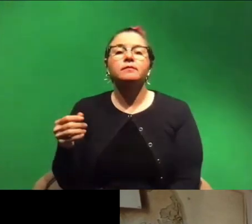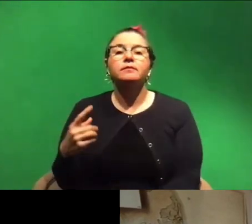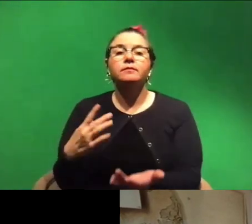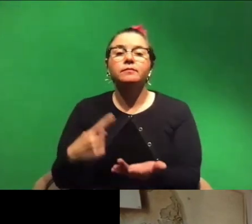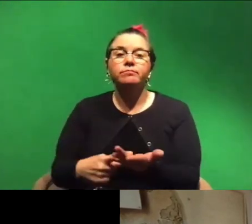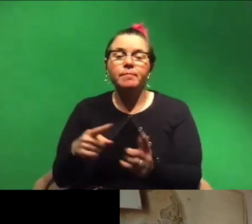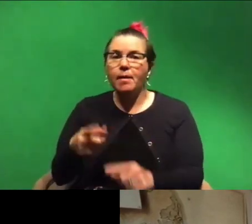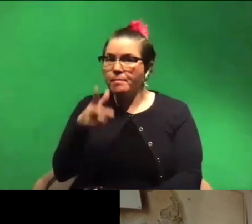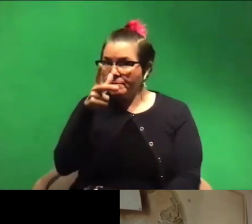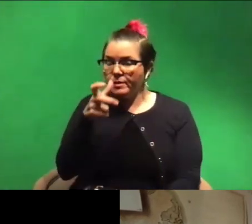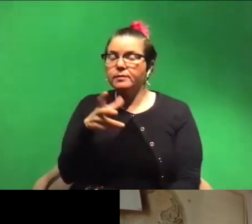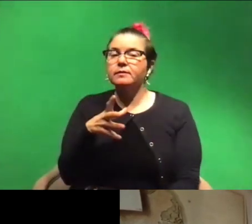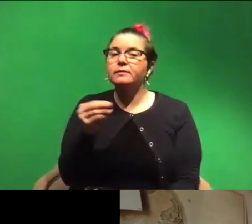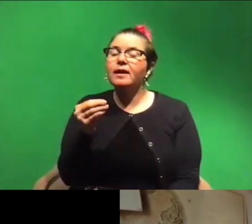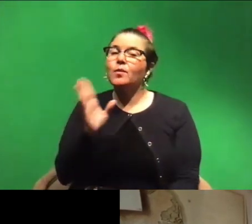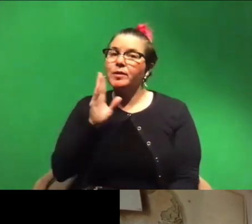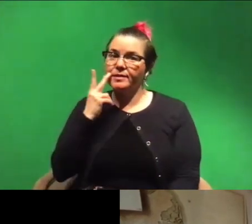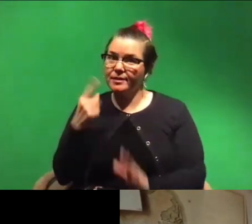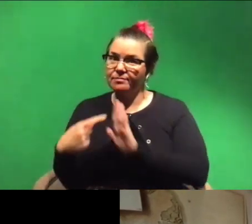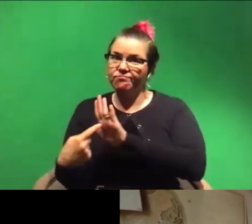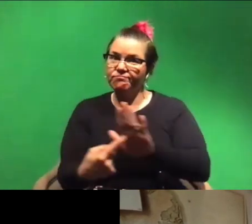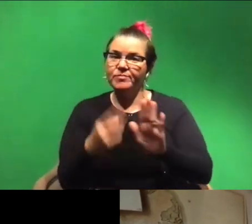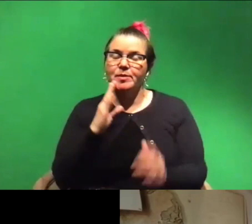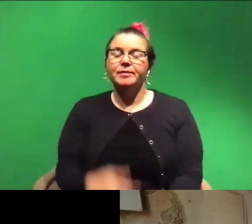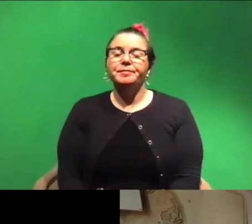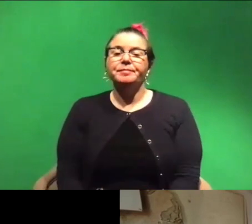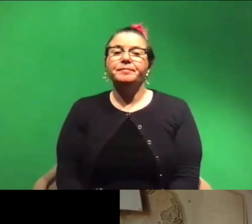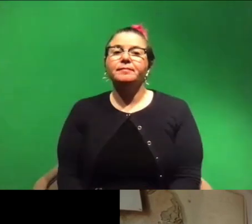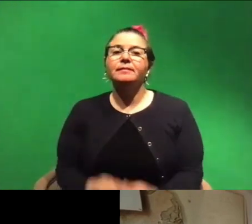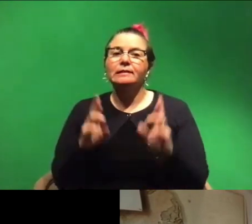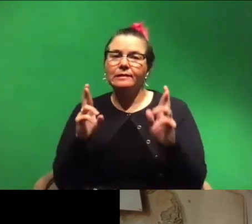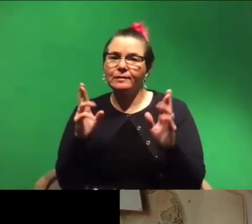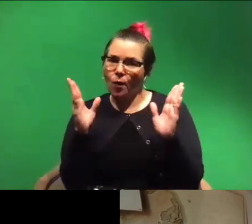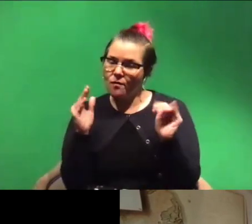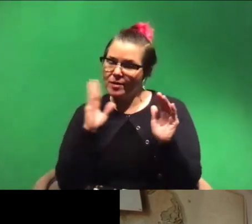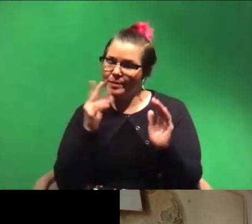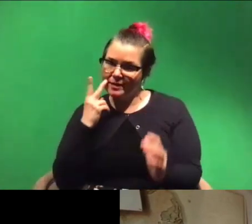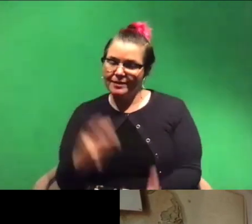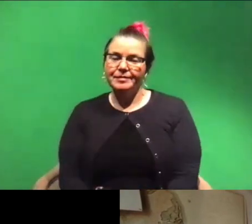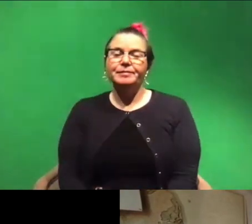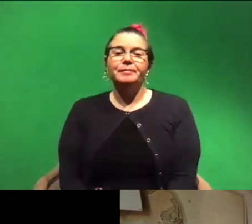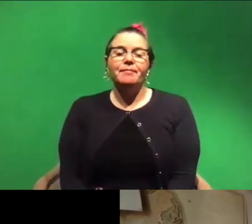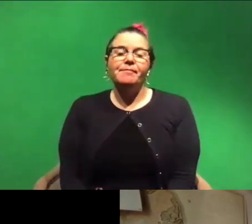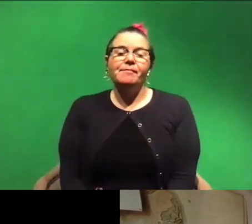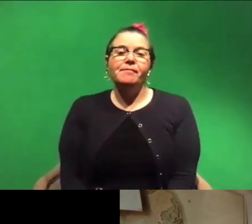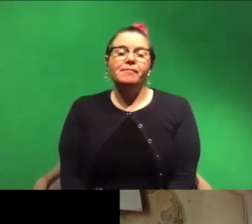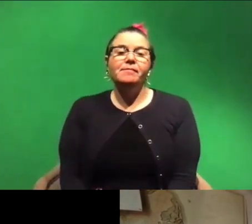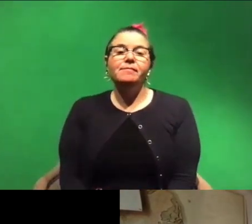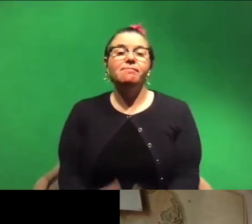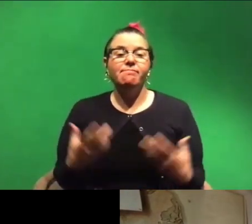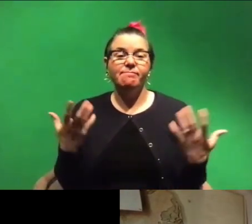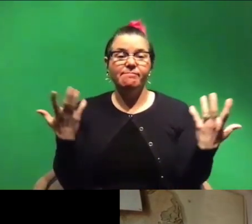bugs and likely seeing some bugs. So I'm keeping my fingers crossed for bugs. And that's really